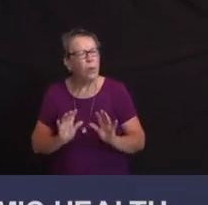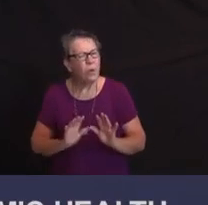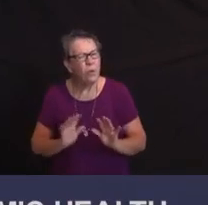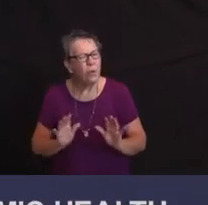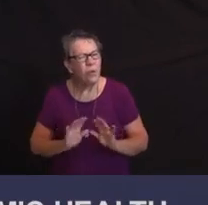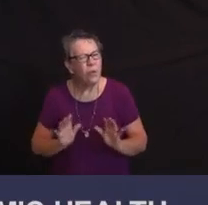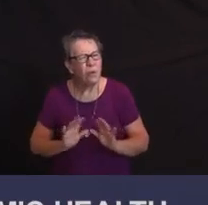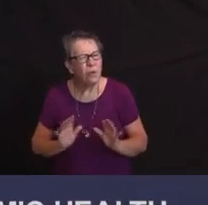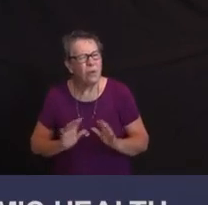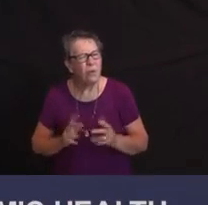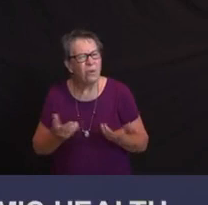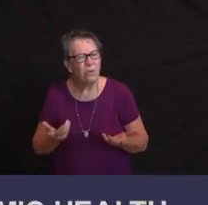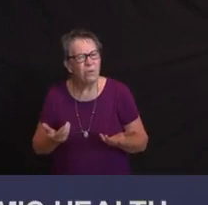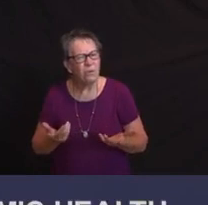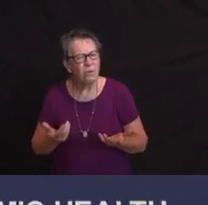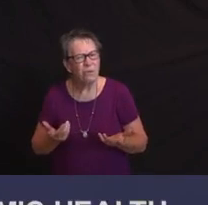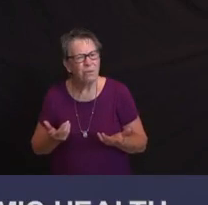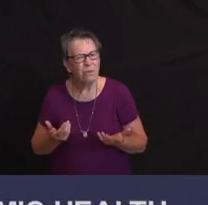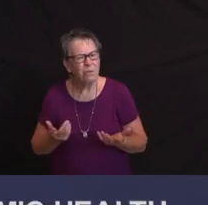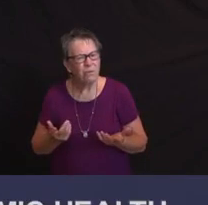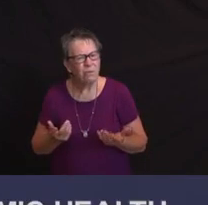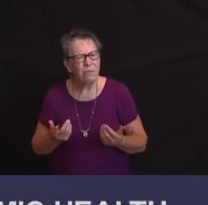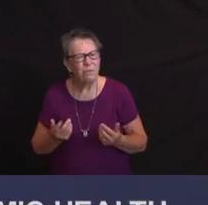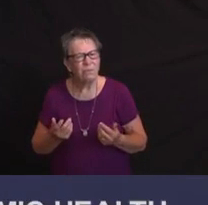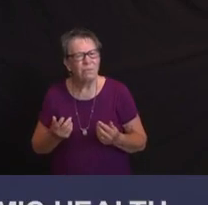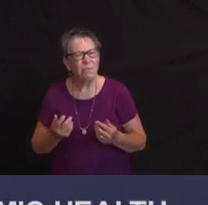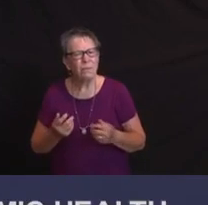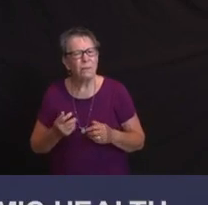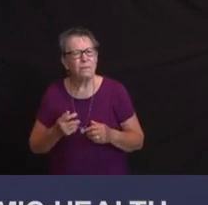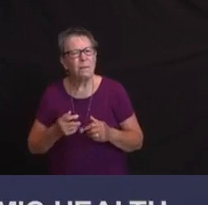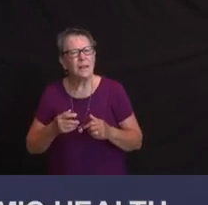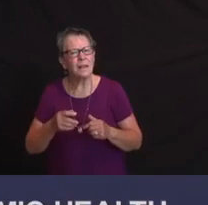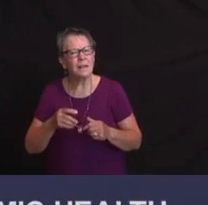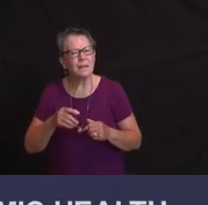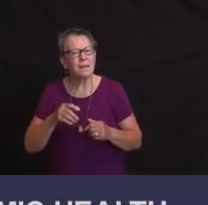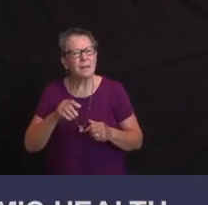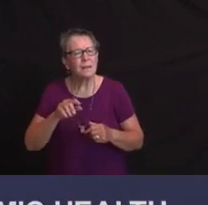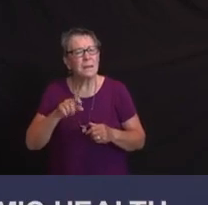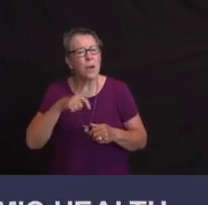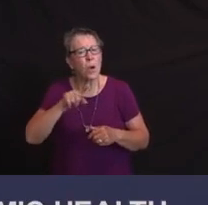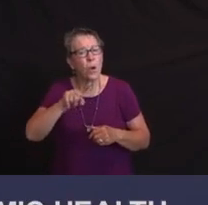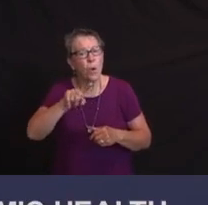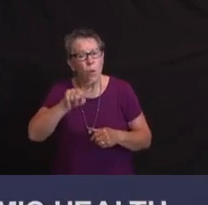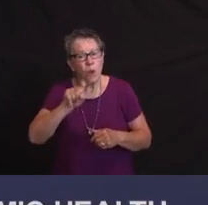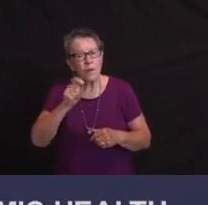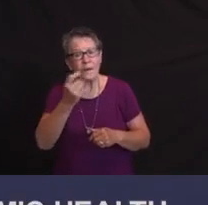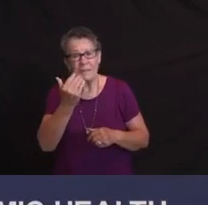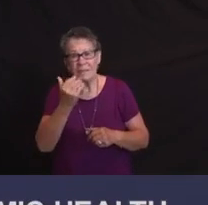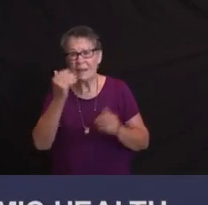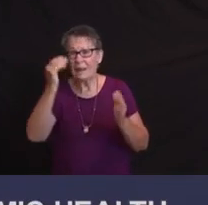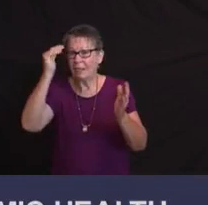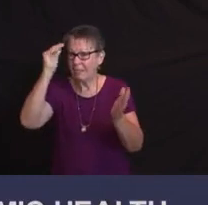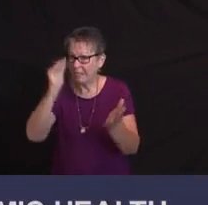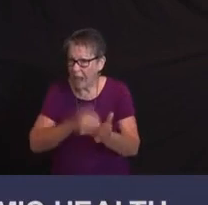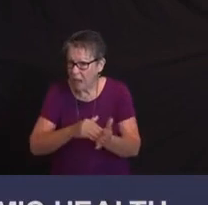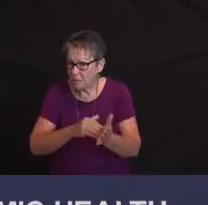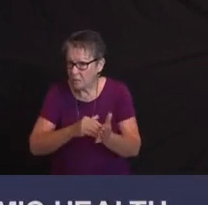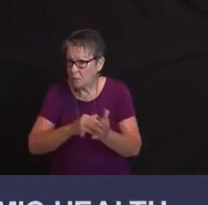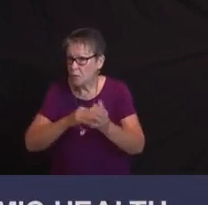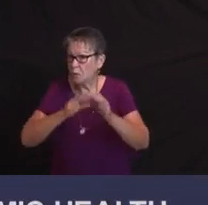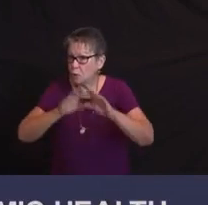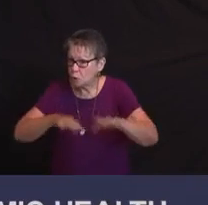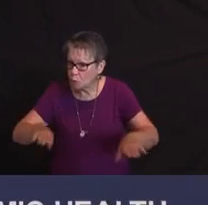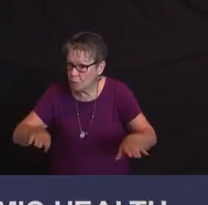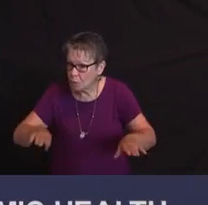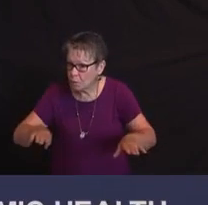As I mentioned, just under 115,000 cases of COVID positive for kids under the age of 18 since this started. That's